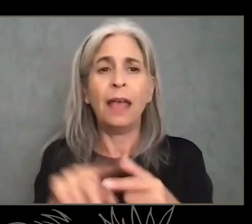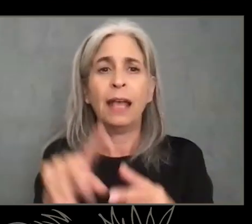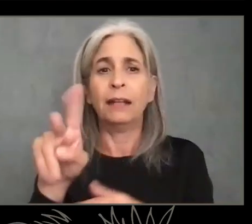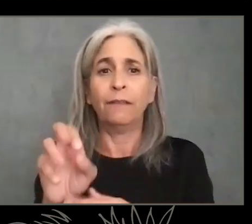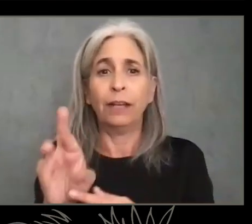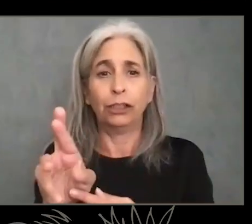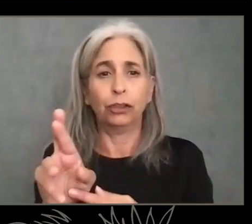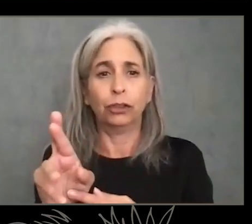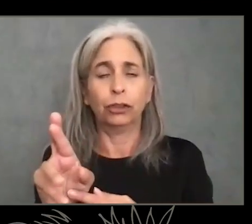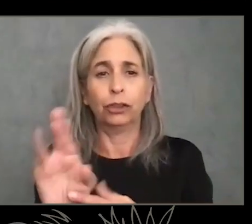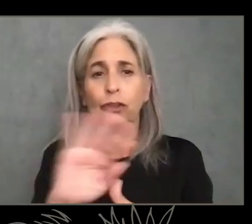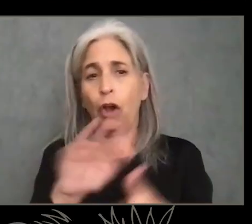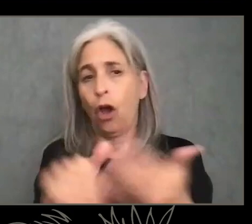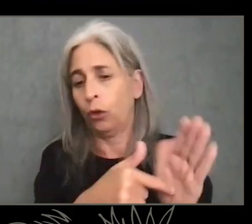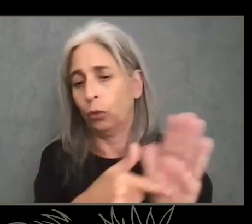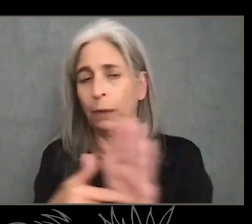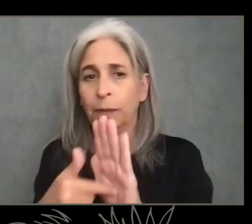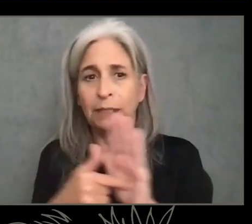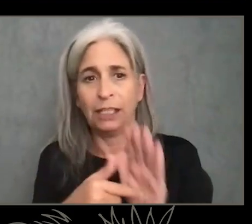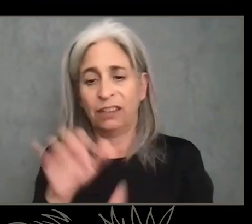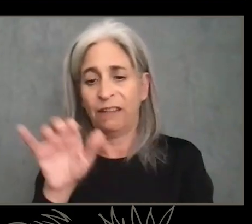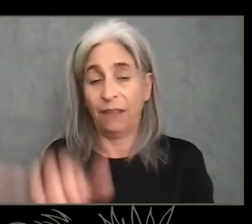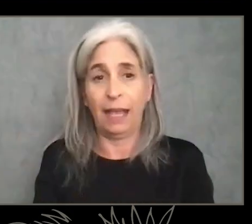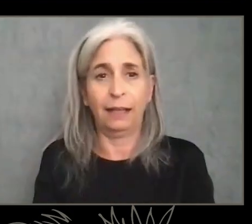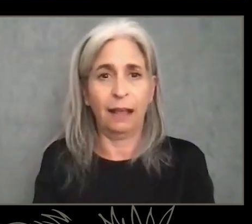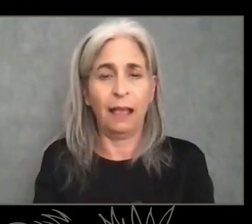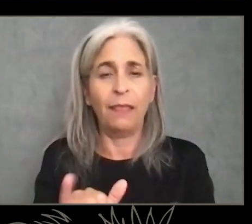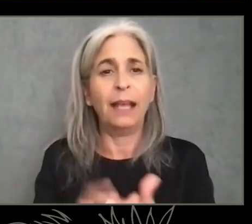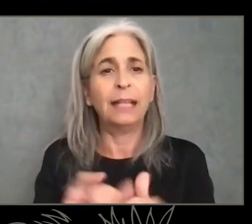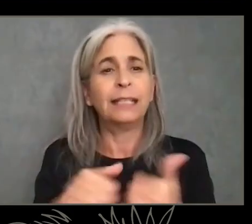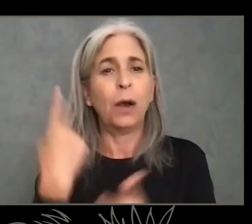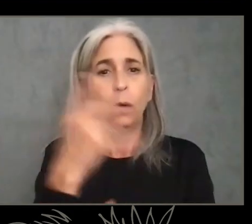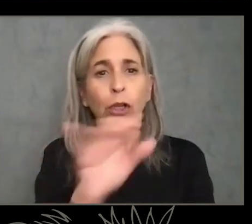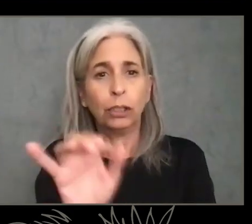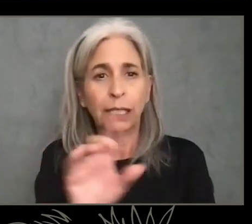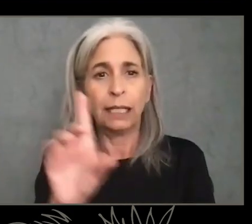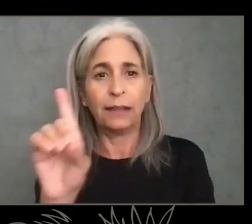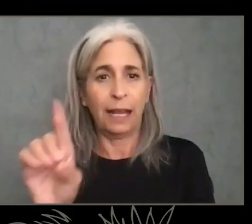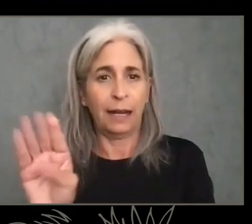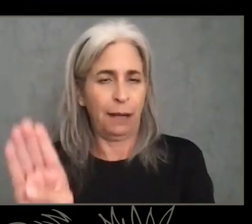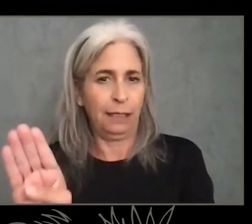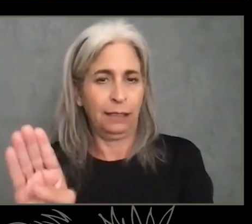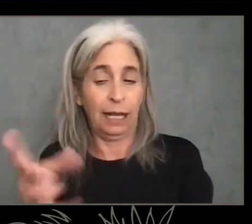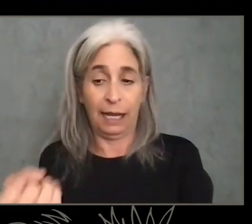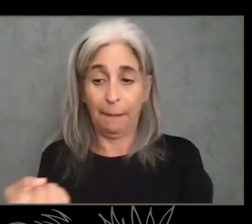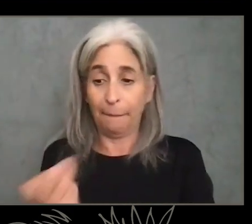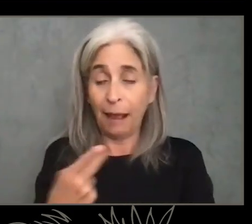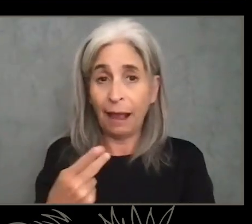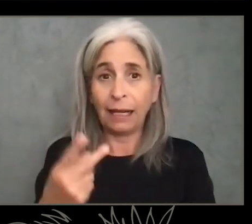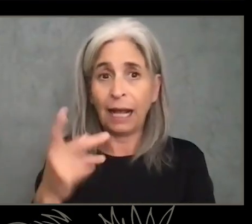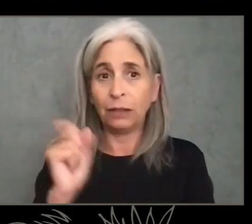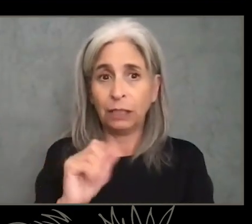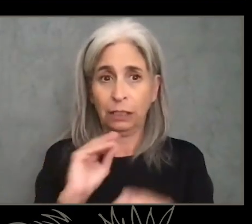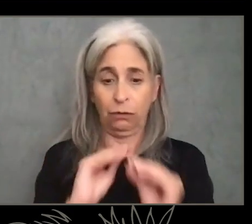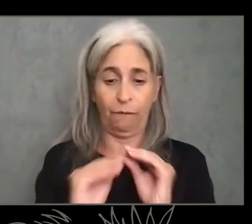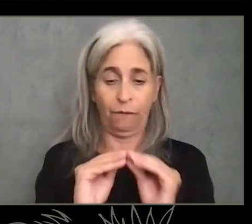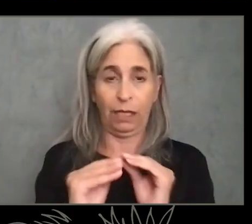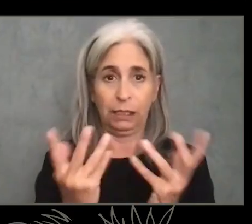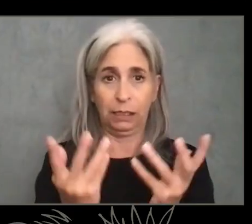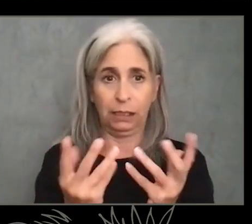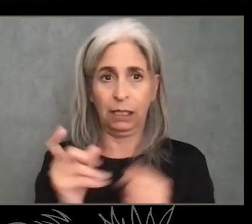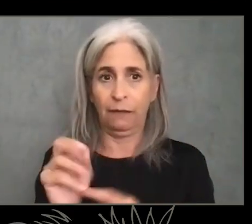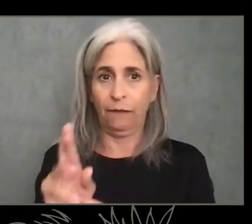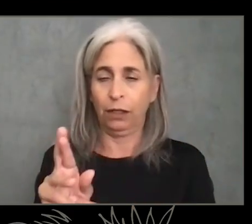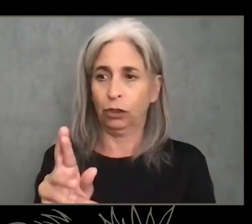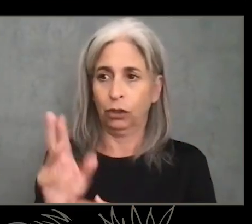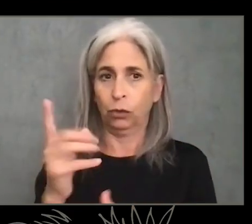vector, it's all a representation of that. That is how it looks in the database. And when I get it back, I'll just need the text, because the vector